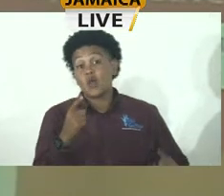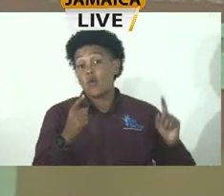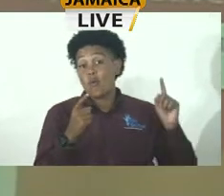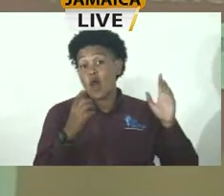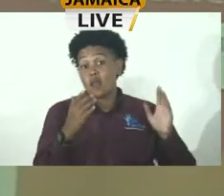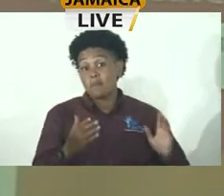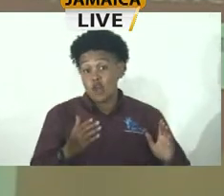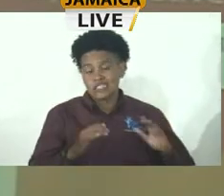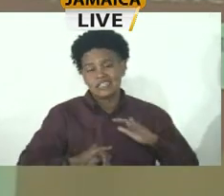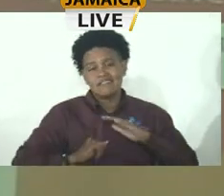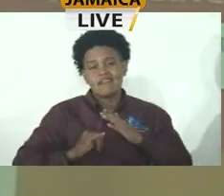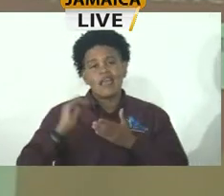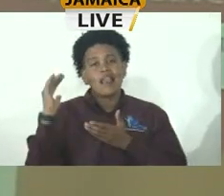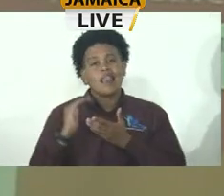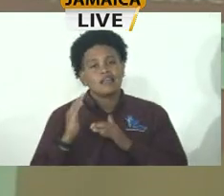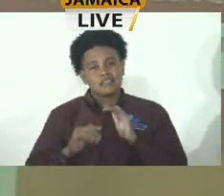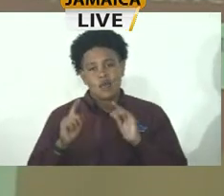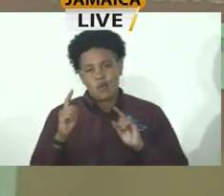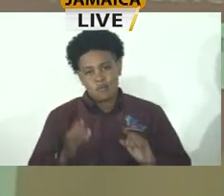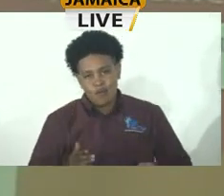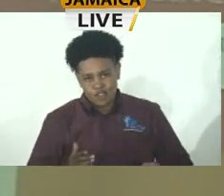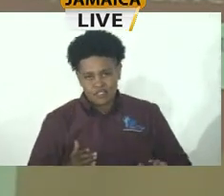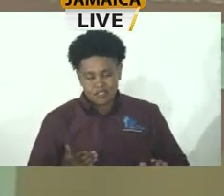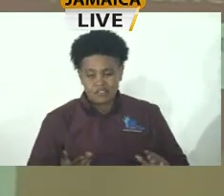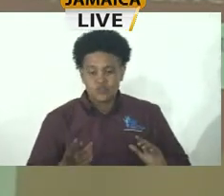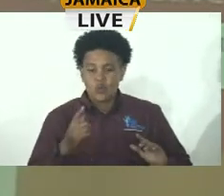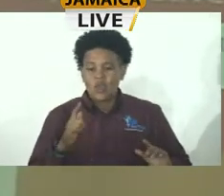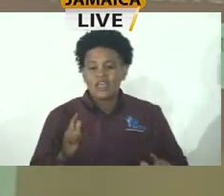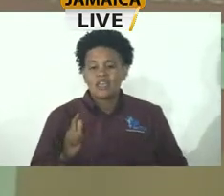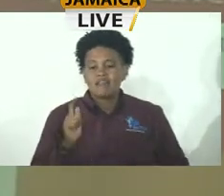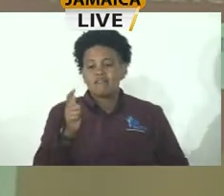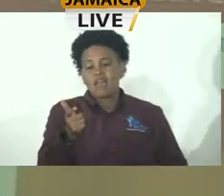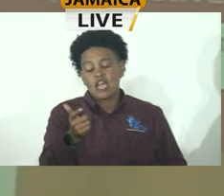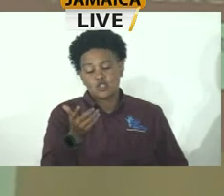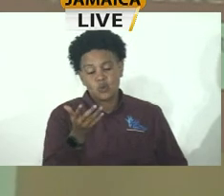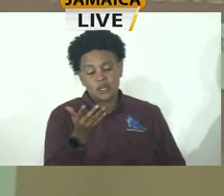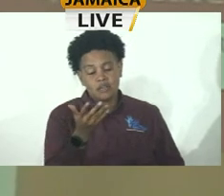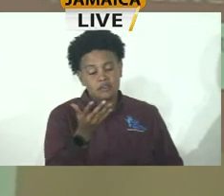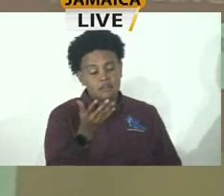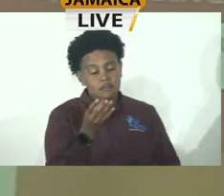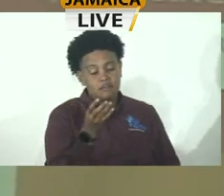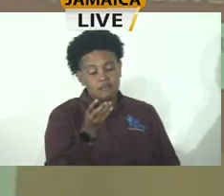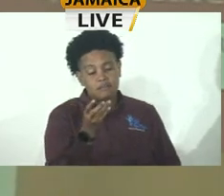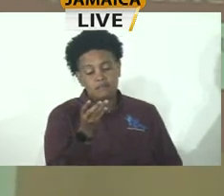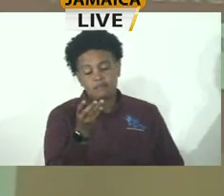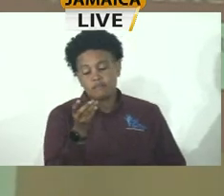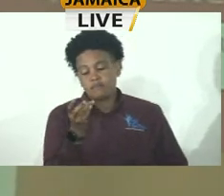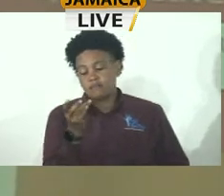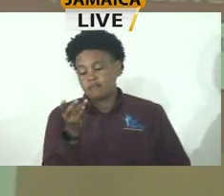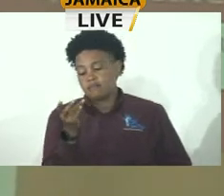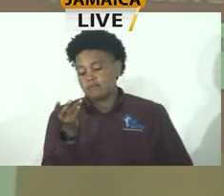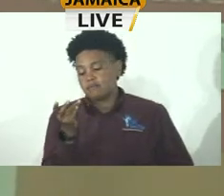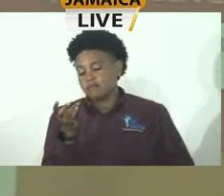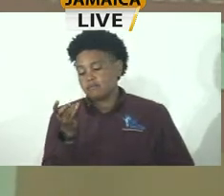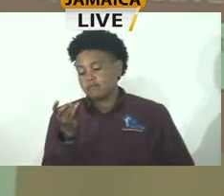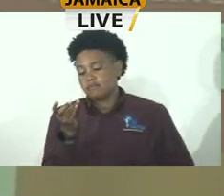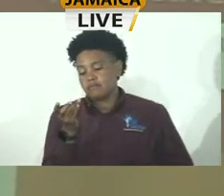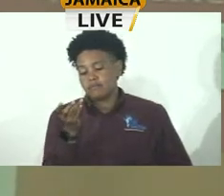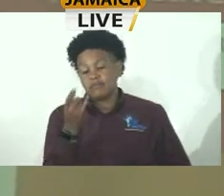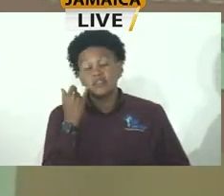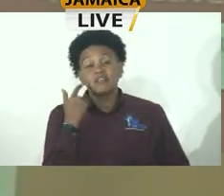one person so so eventually if we continue to see they are not